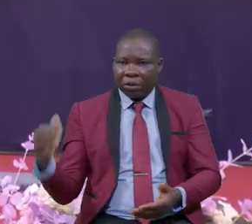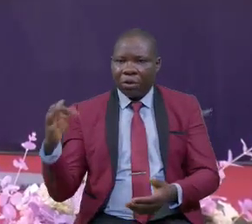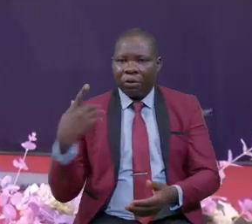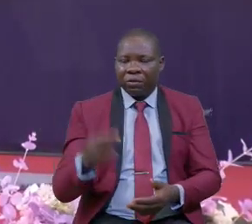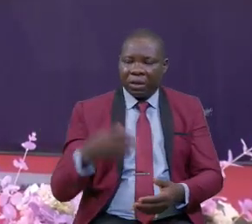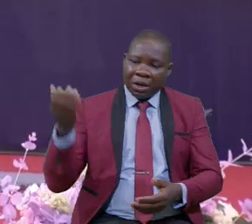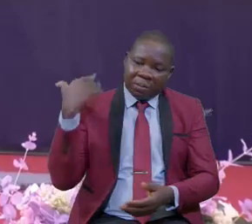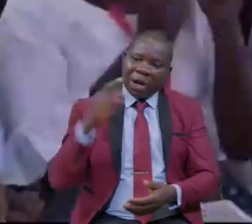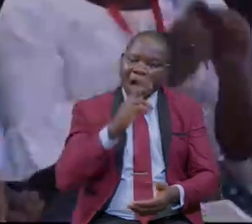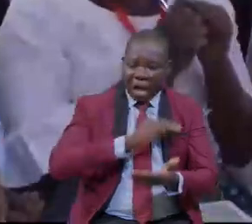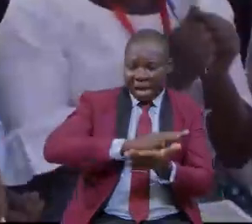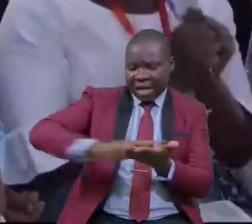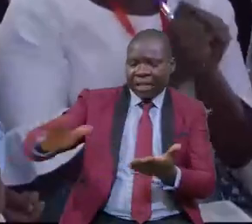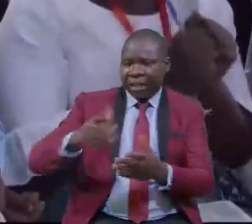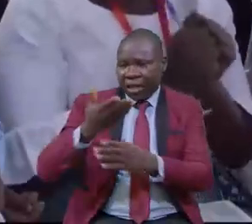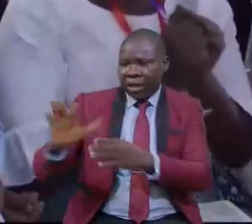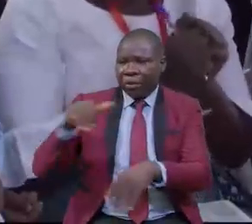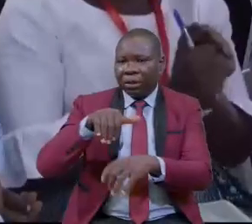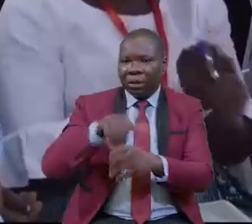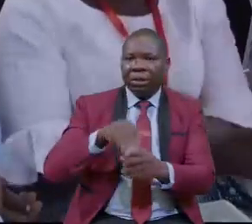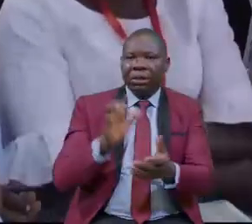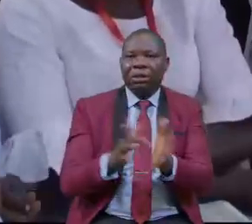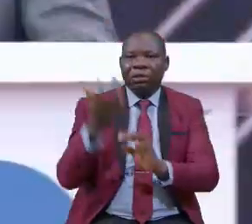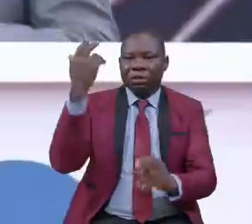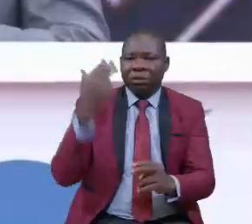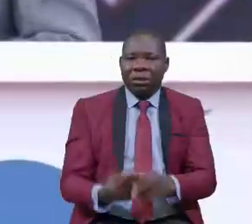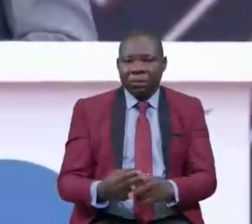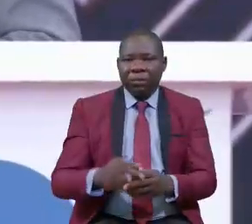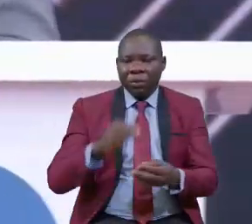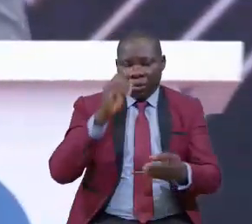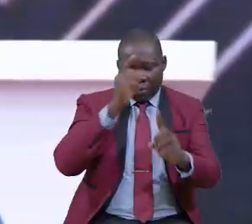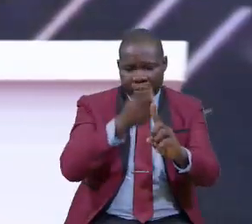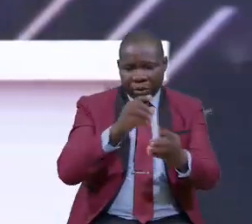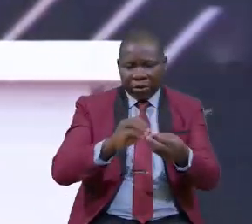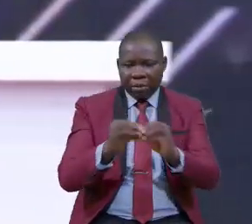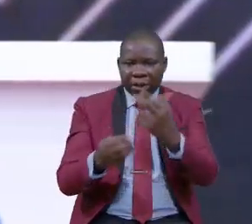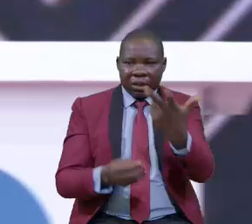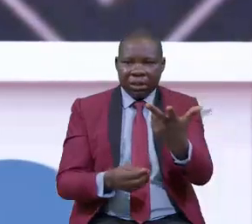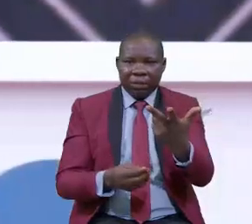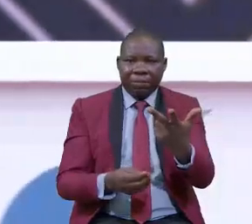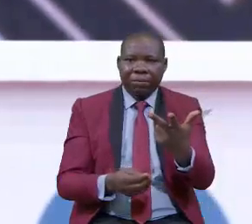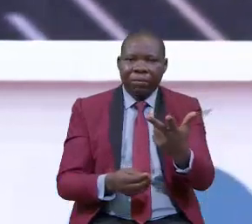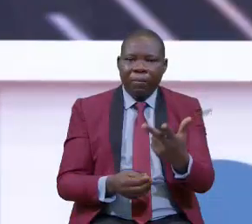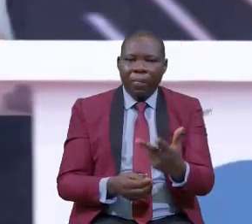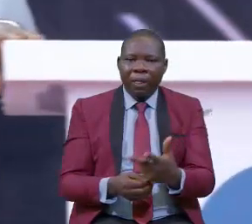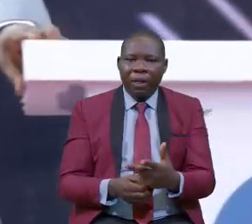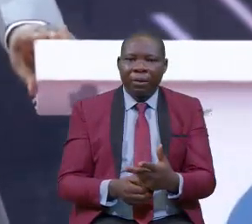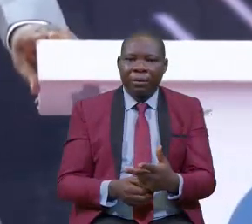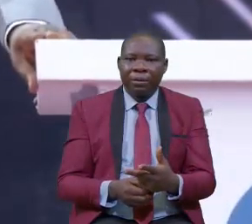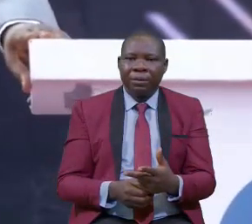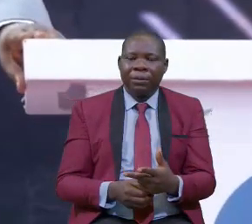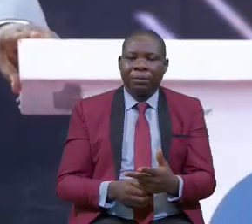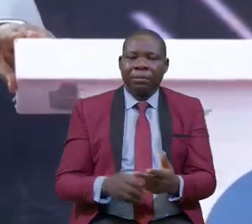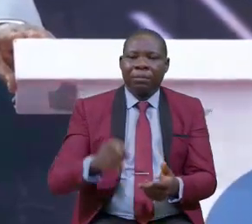swept away. Amen. We're coming to number three now. Number three, we're looking at